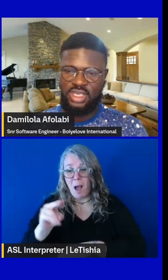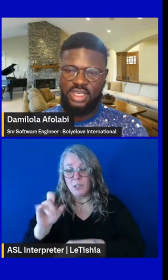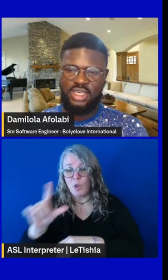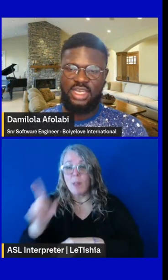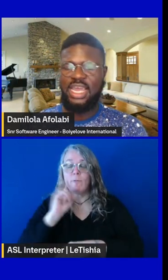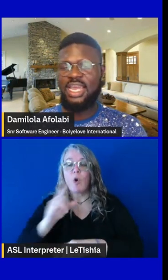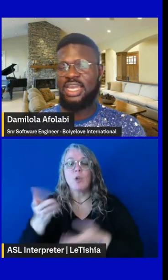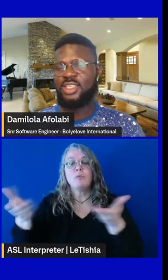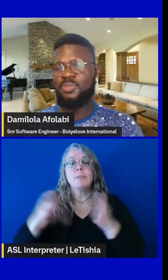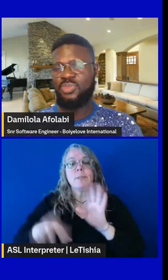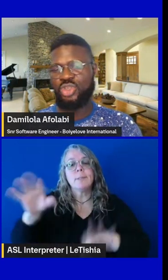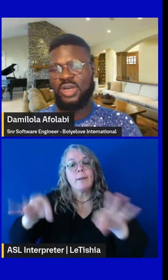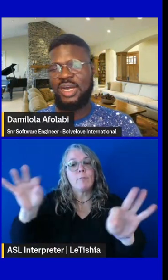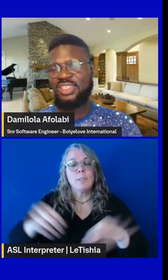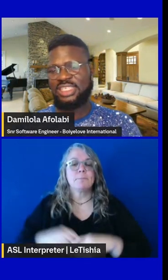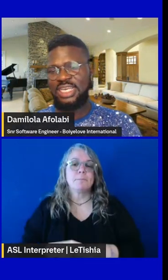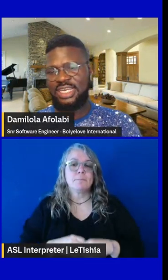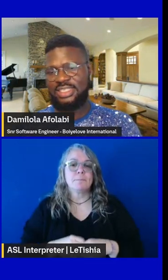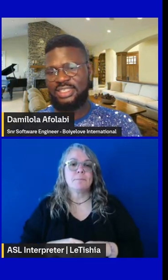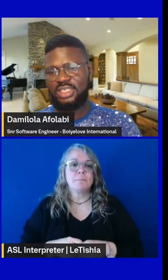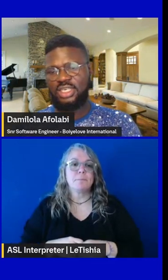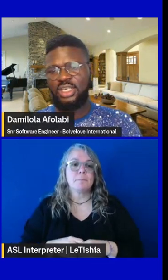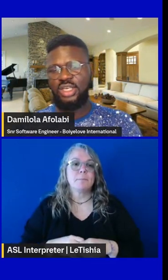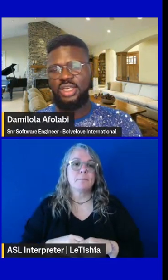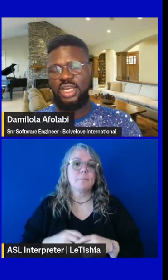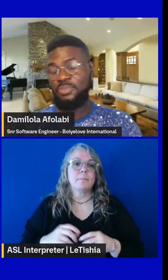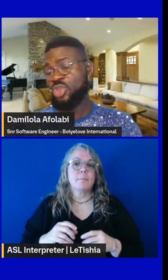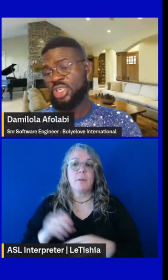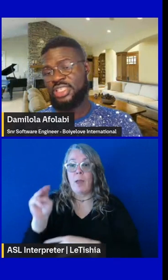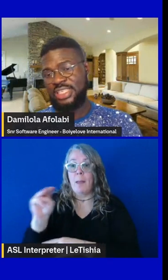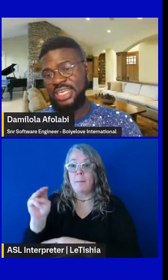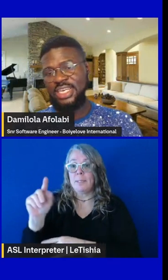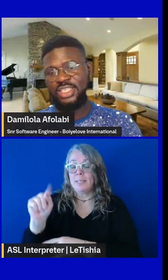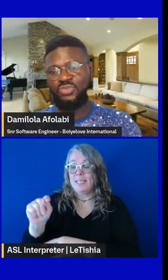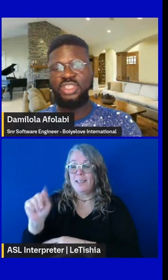discovery and mutual TLS,